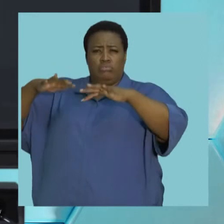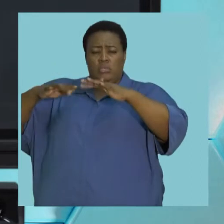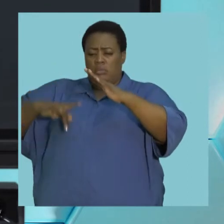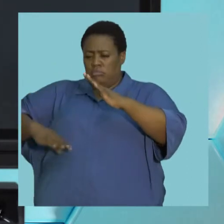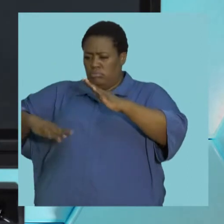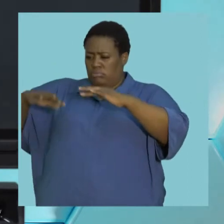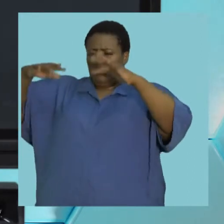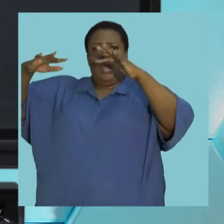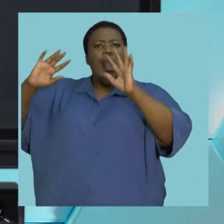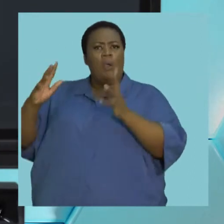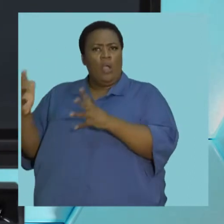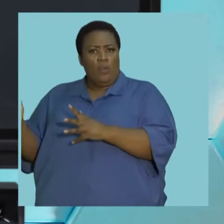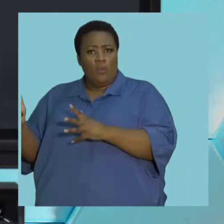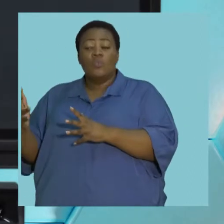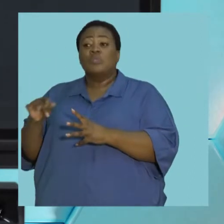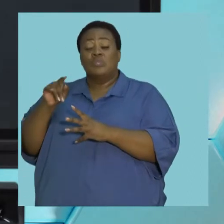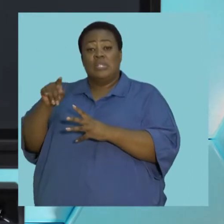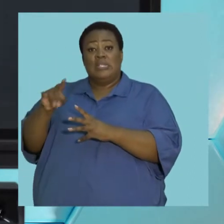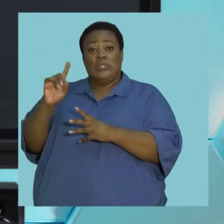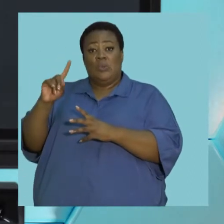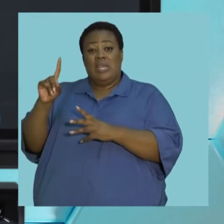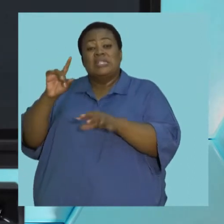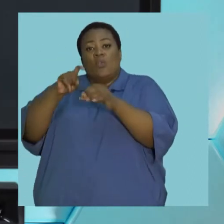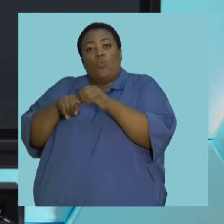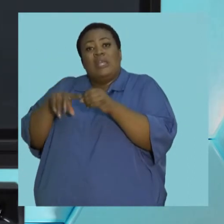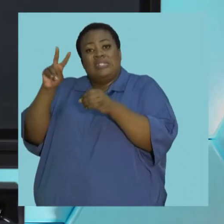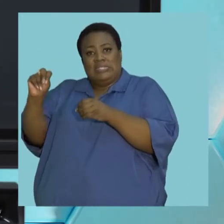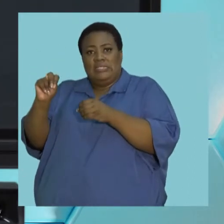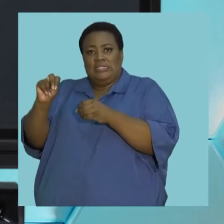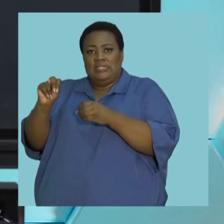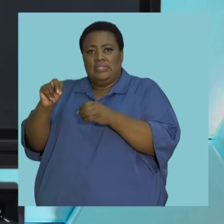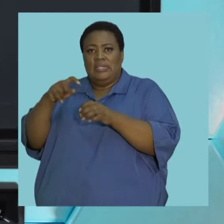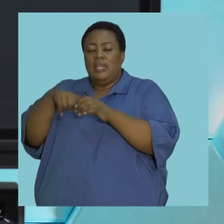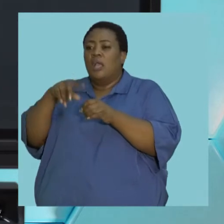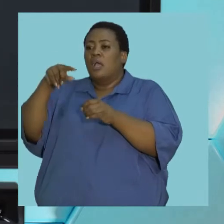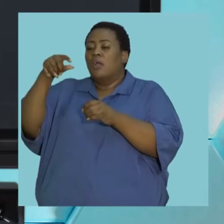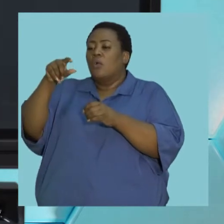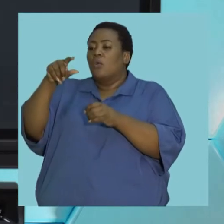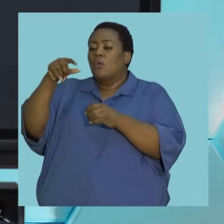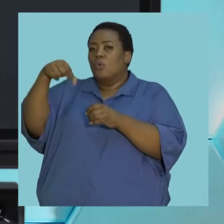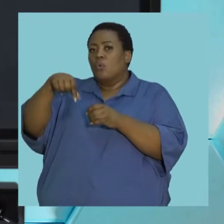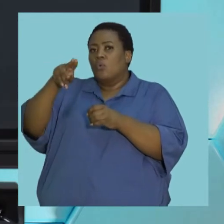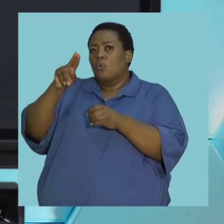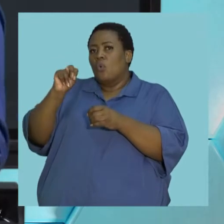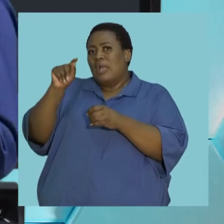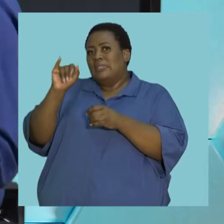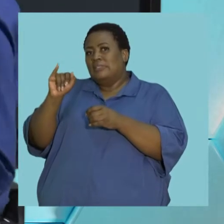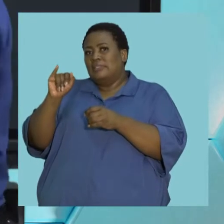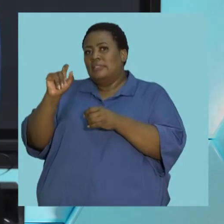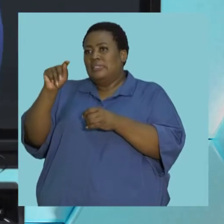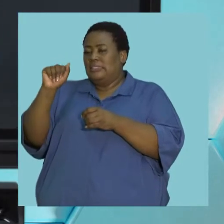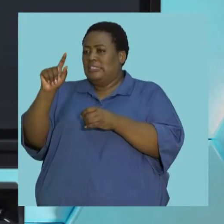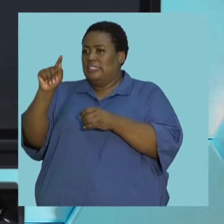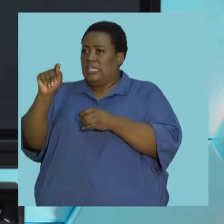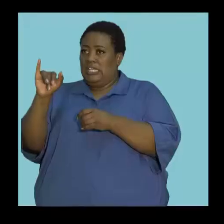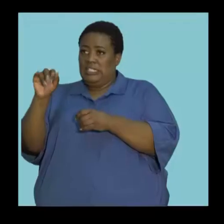all measurable data. And we refer to that as quantitative, meaning quantities. So let's try and unpack that